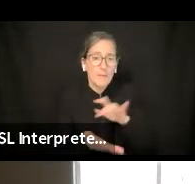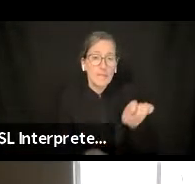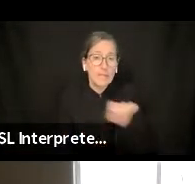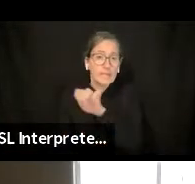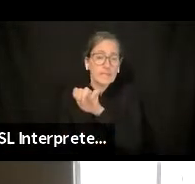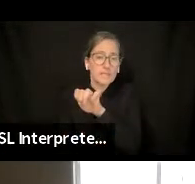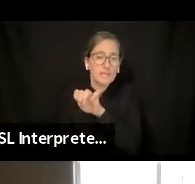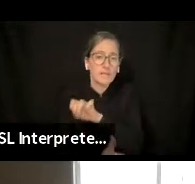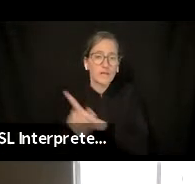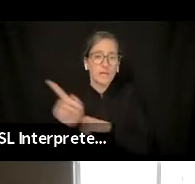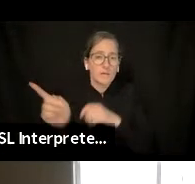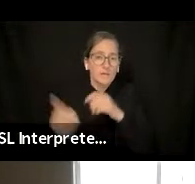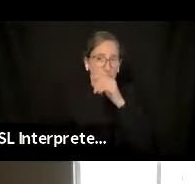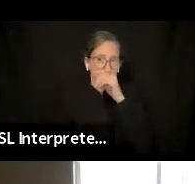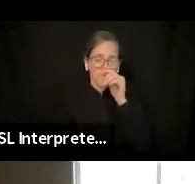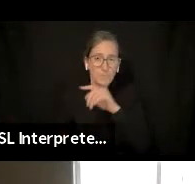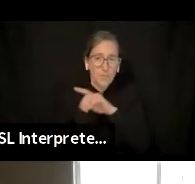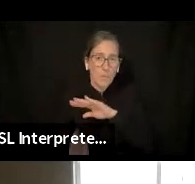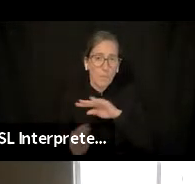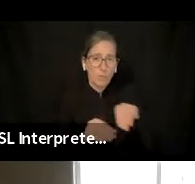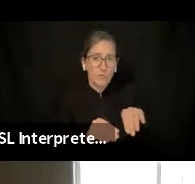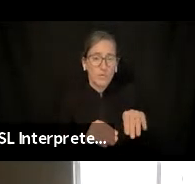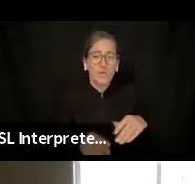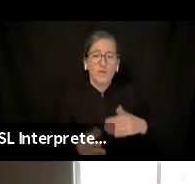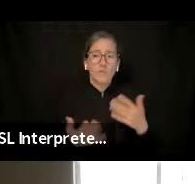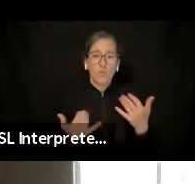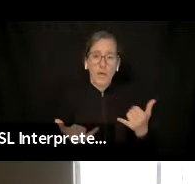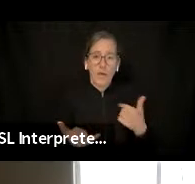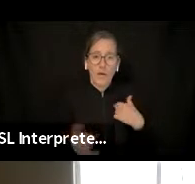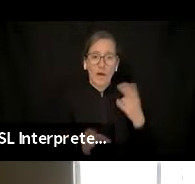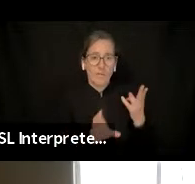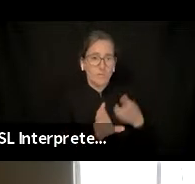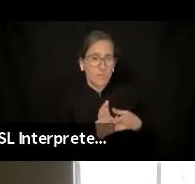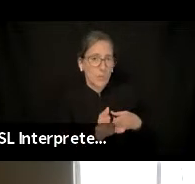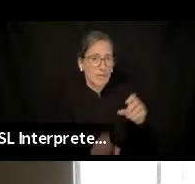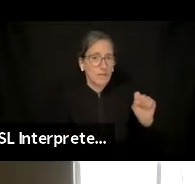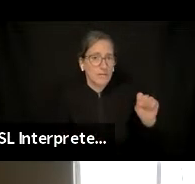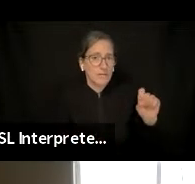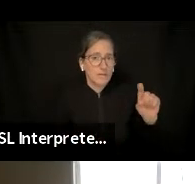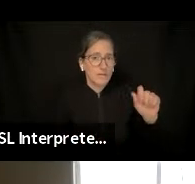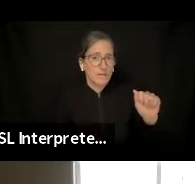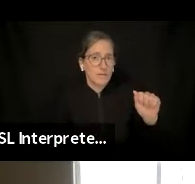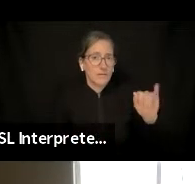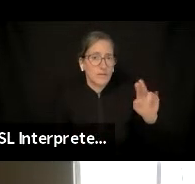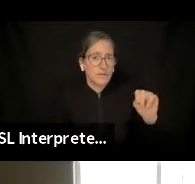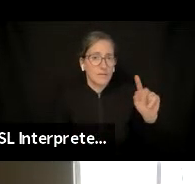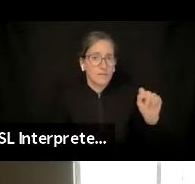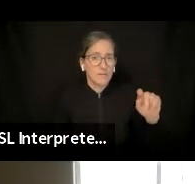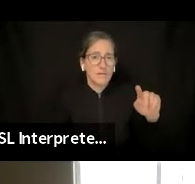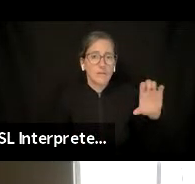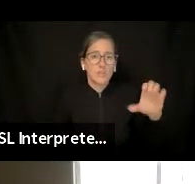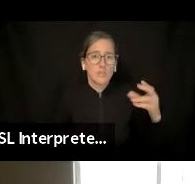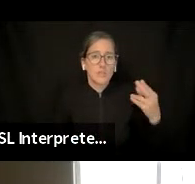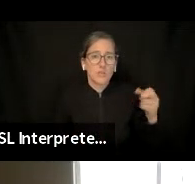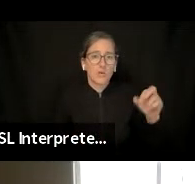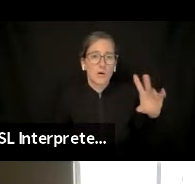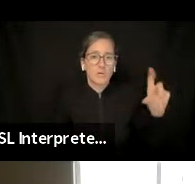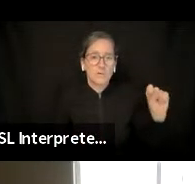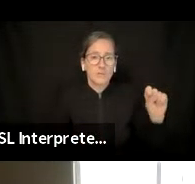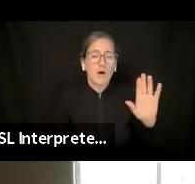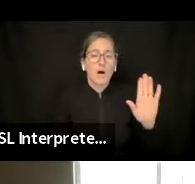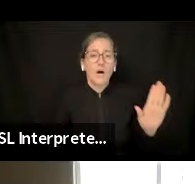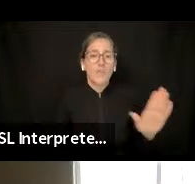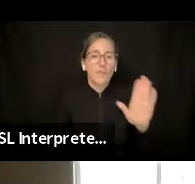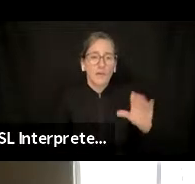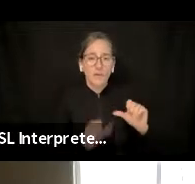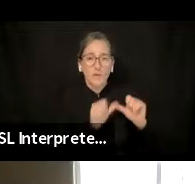and I've now joined St. Charles on the continuing medical education team.